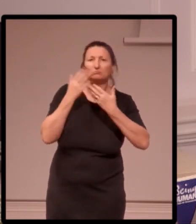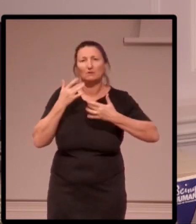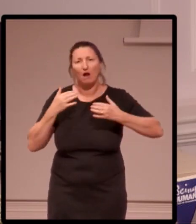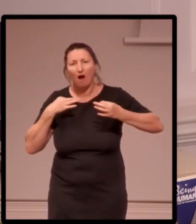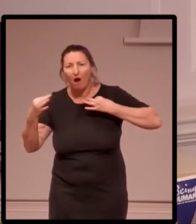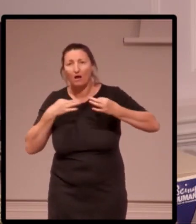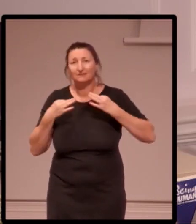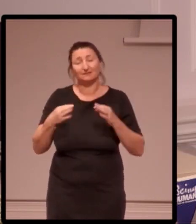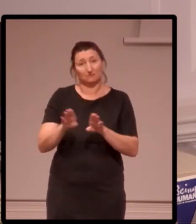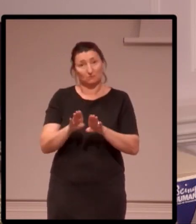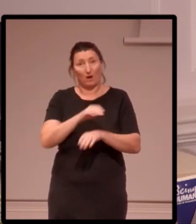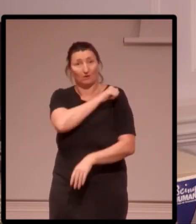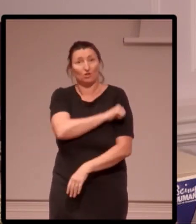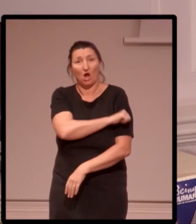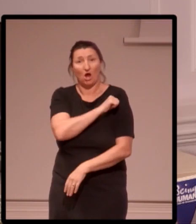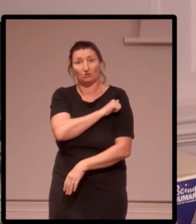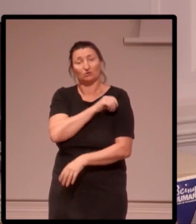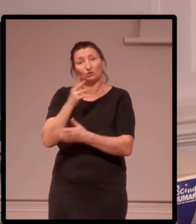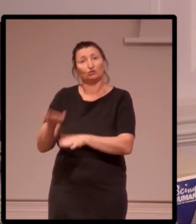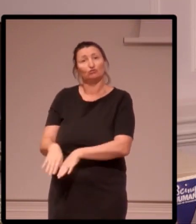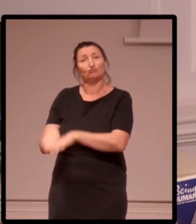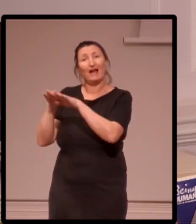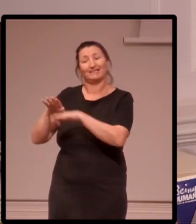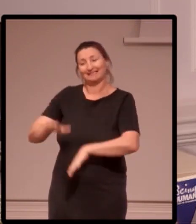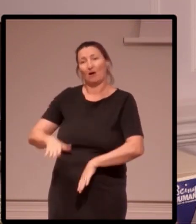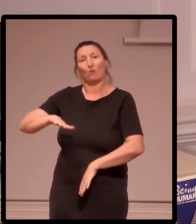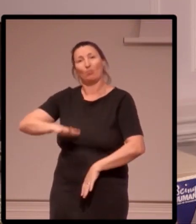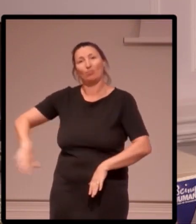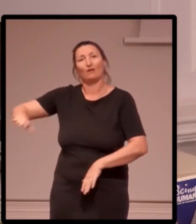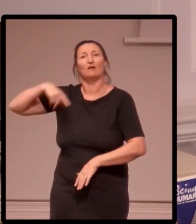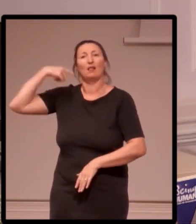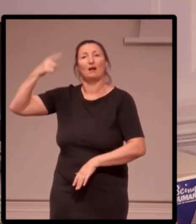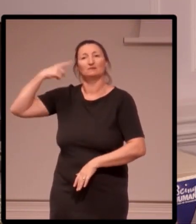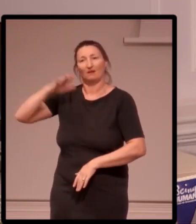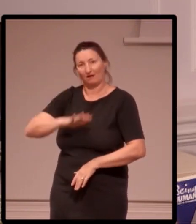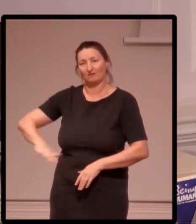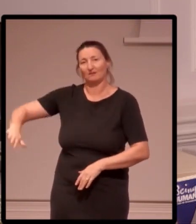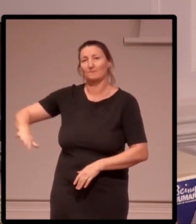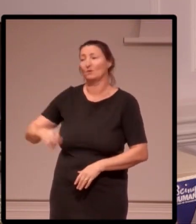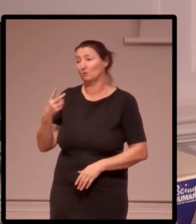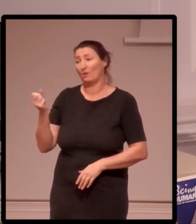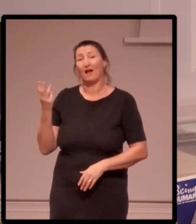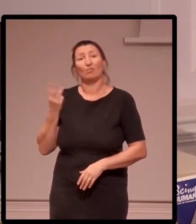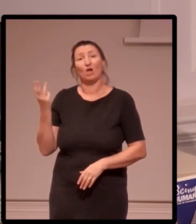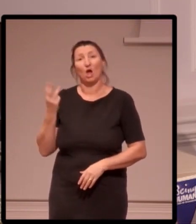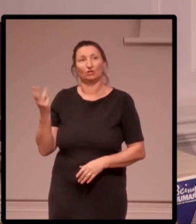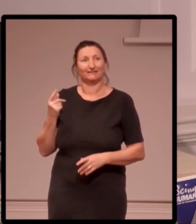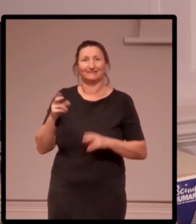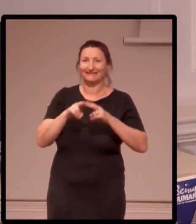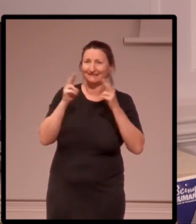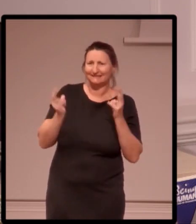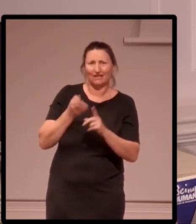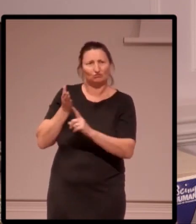nurse. She was born and brought up in South London. And in 2013, Molly achieved national